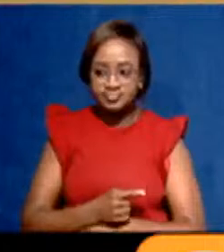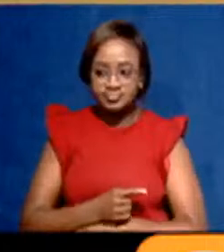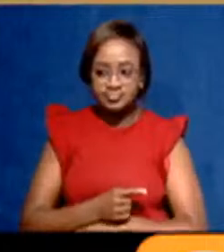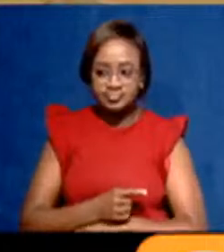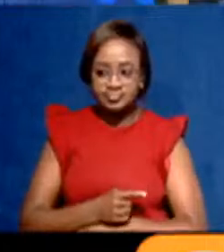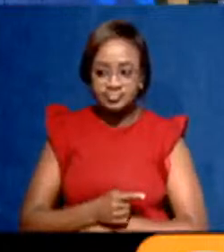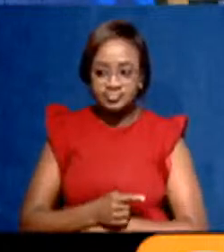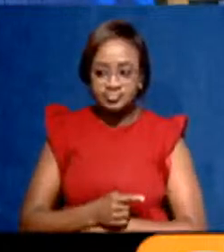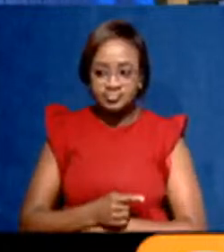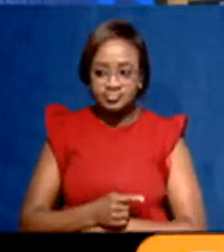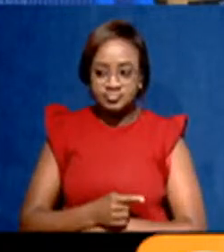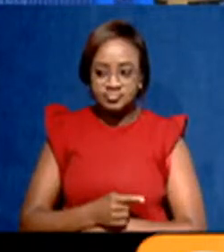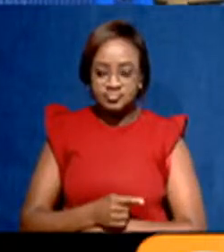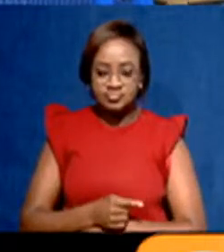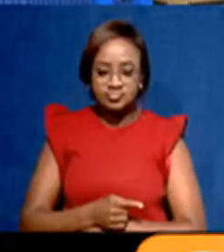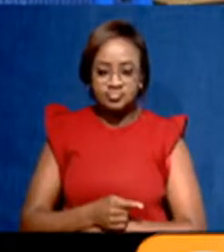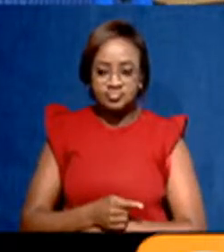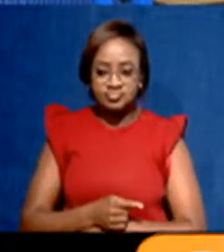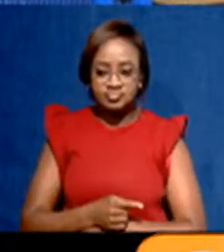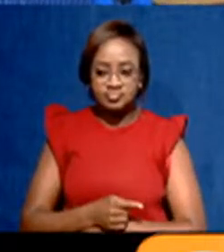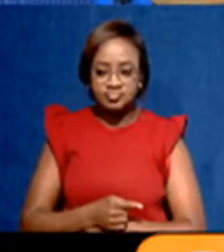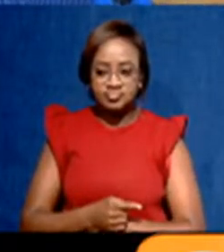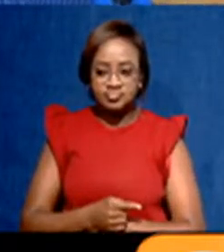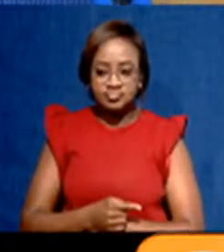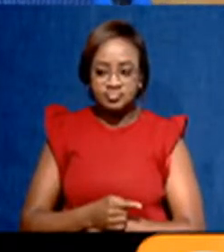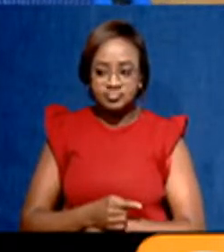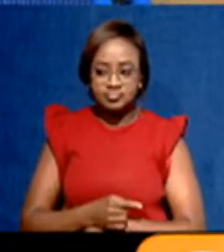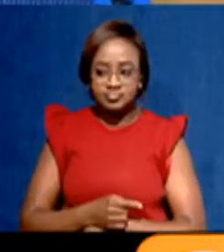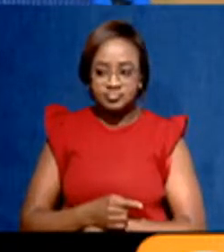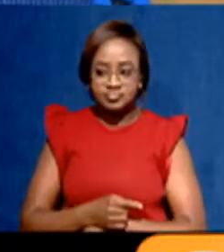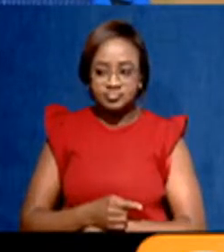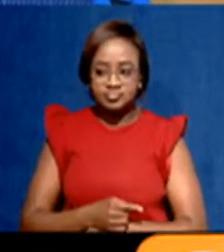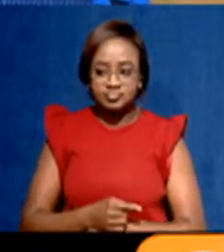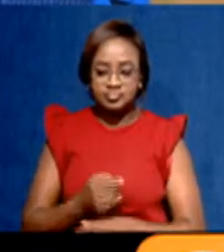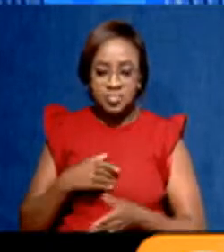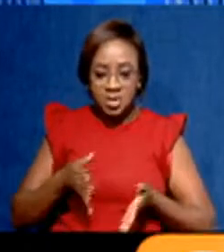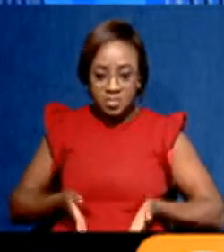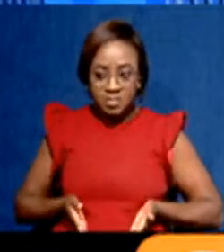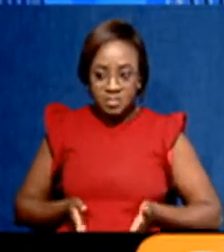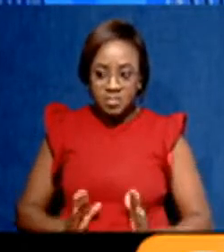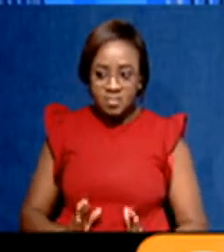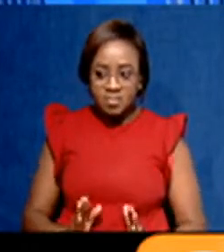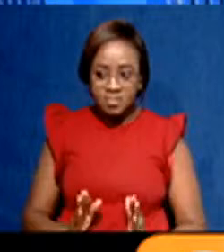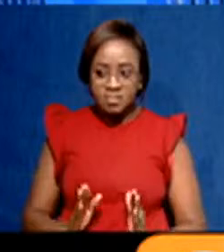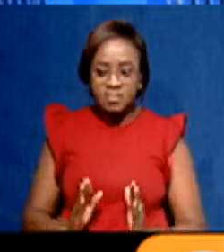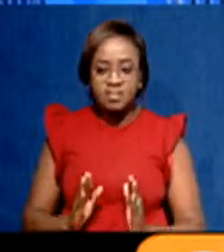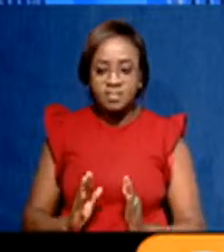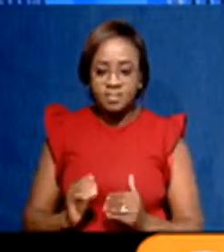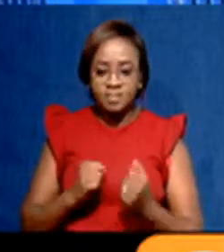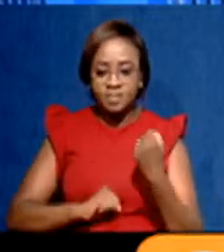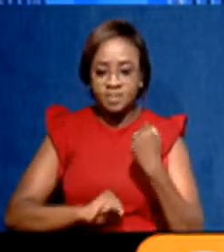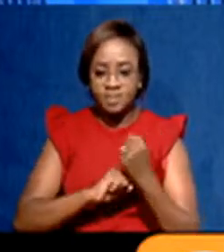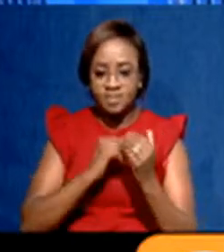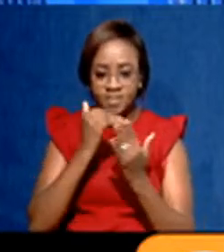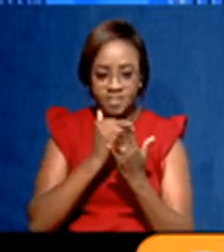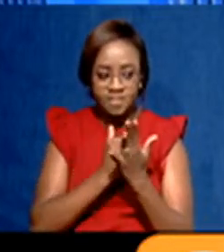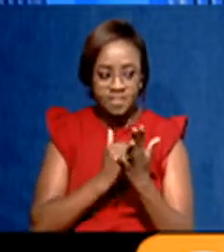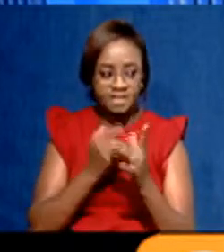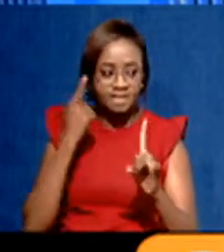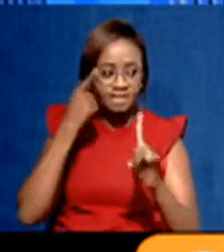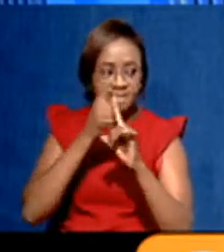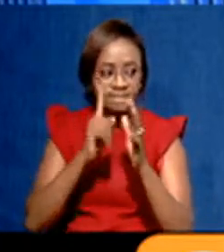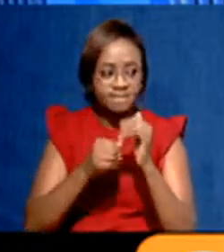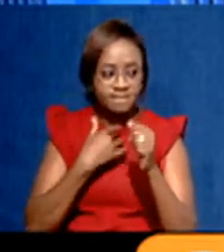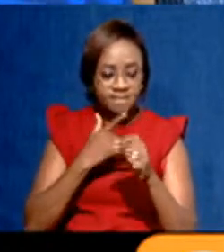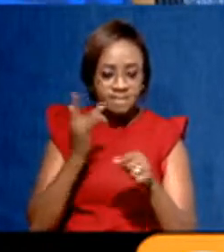Apart from that, we also have the maternal support program, when to incentivize our women